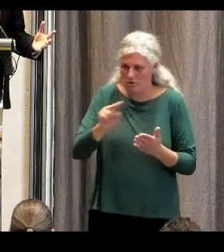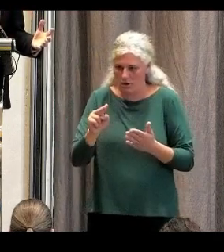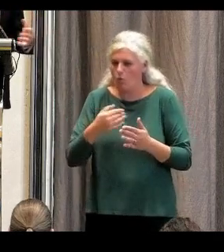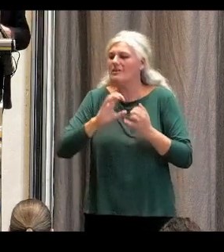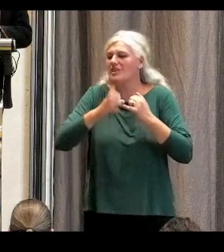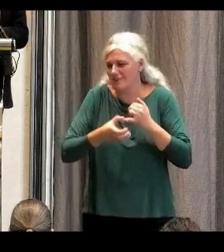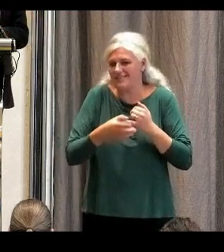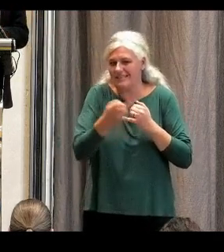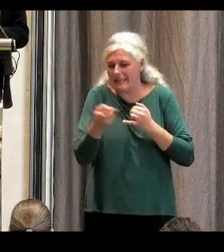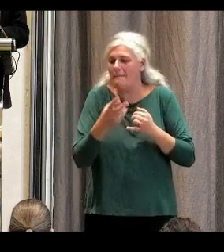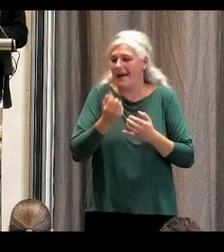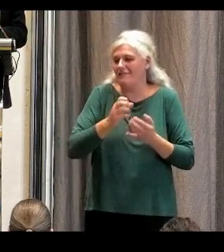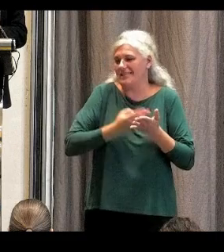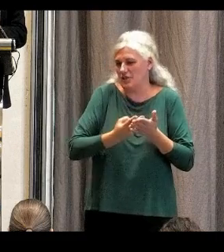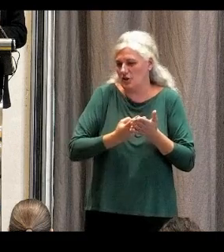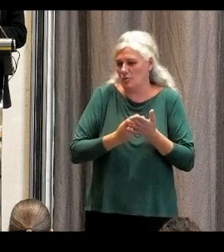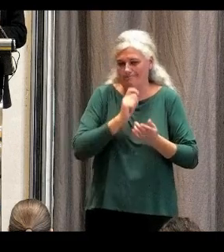to have a seizure after their first